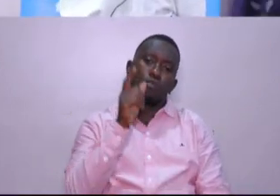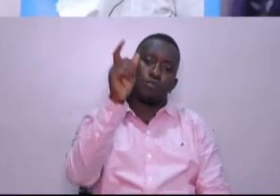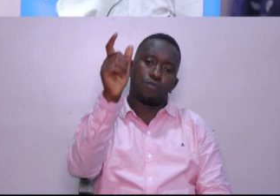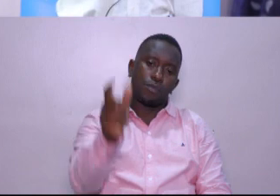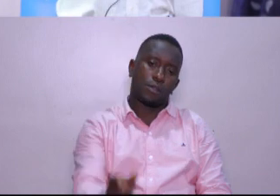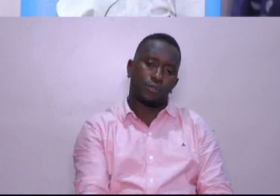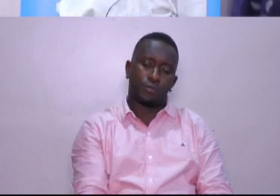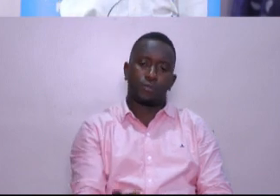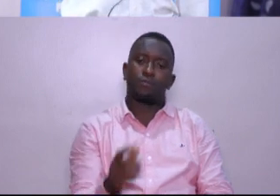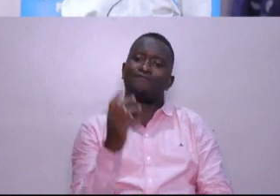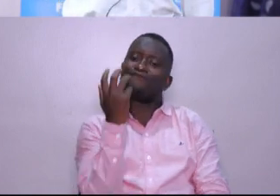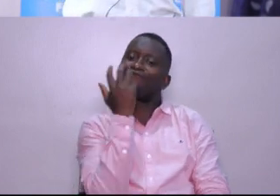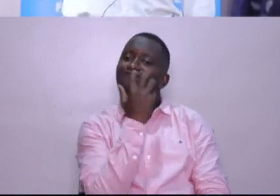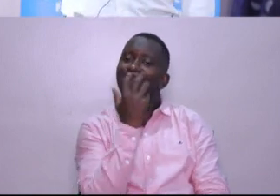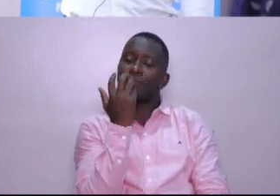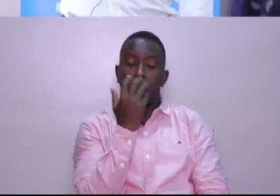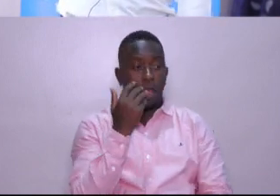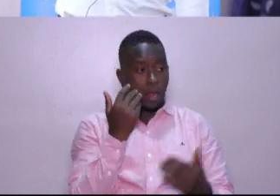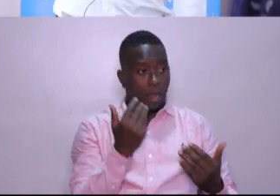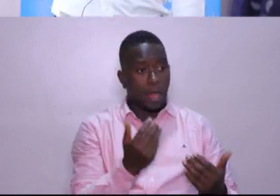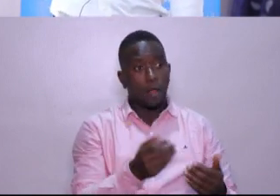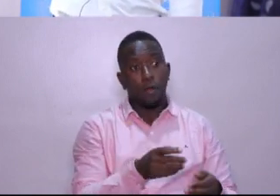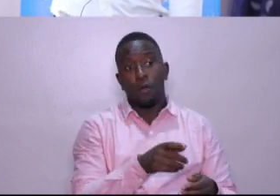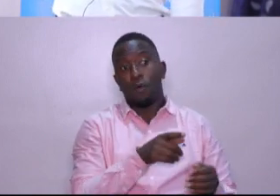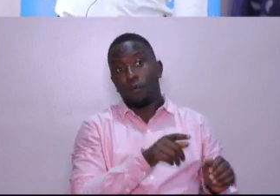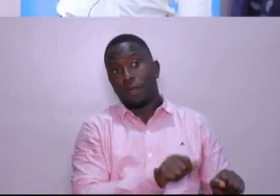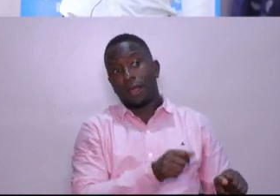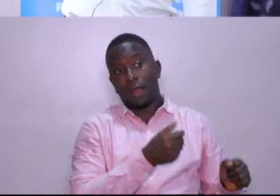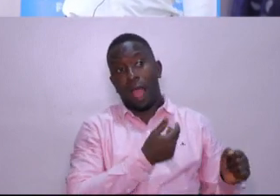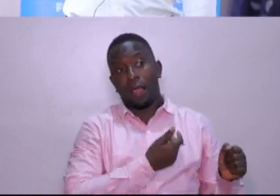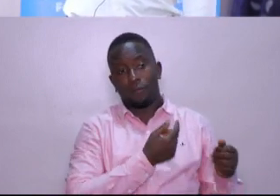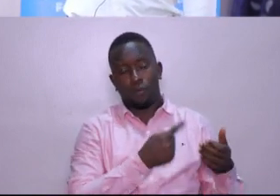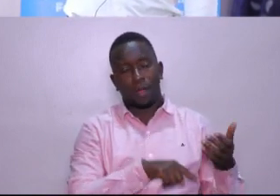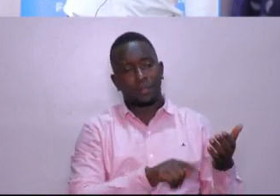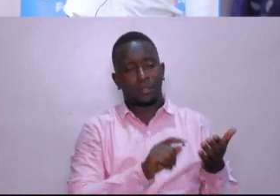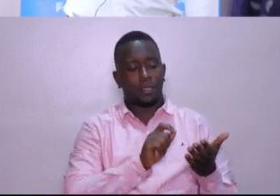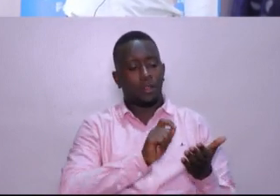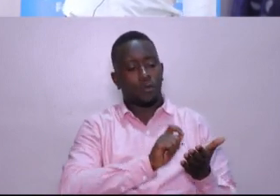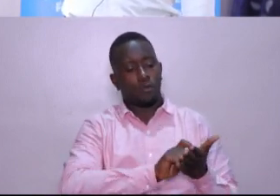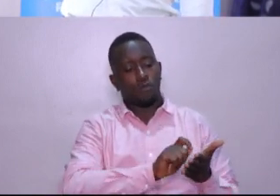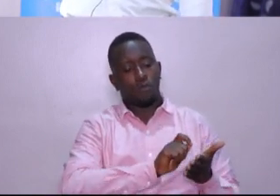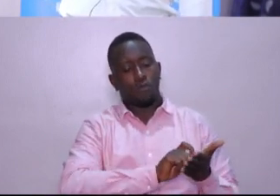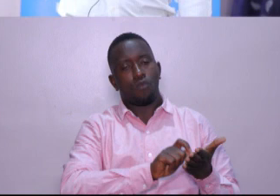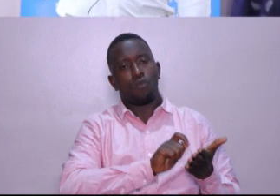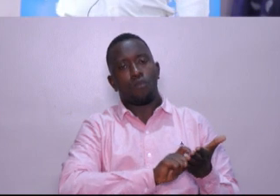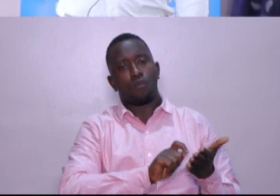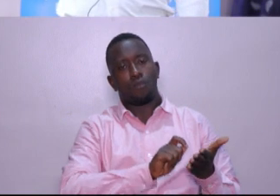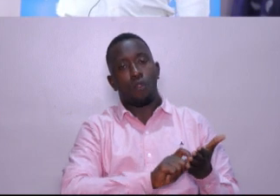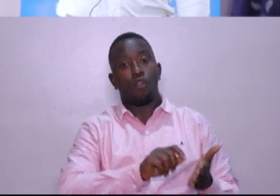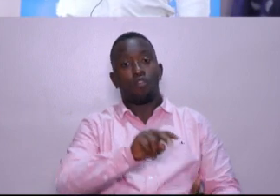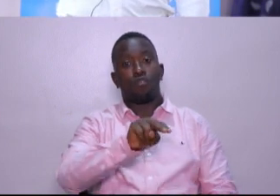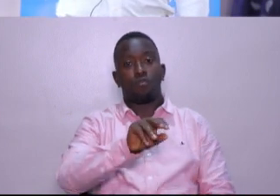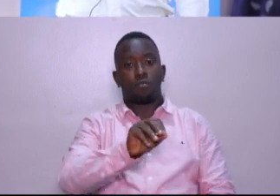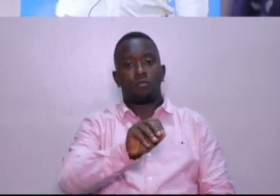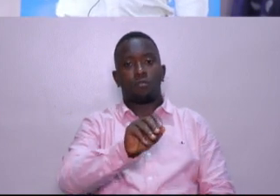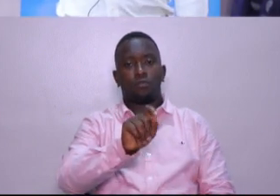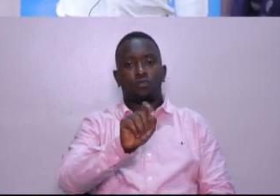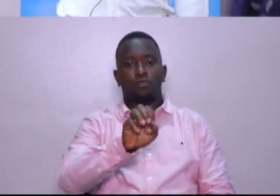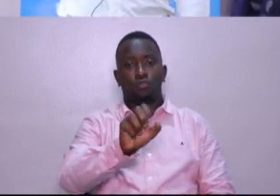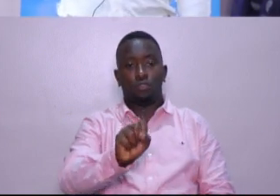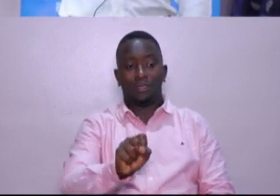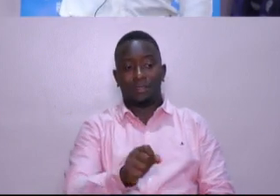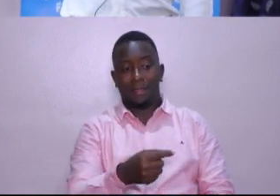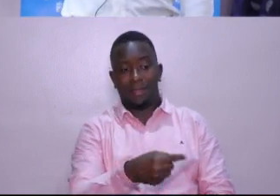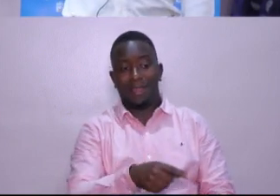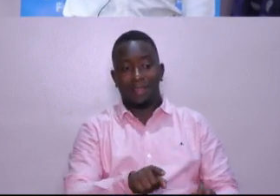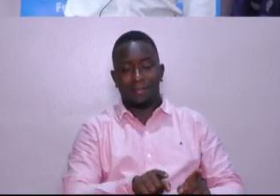So to the all slides, we shall have the notice for the animator here, and then the audio text